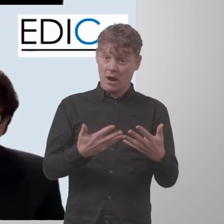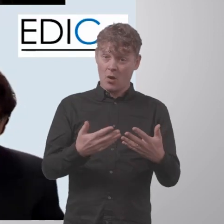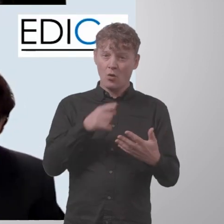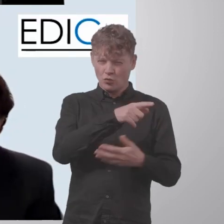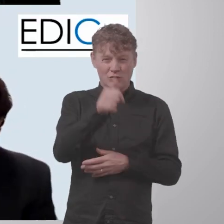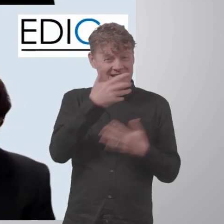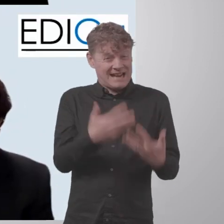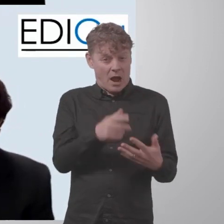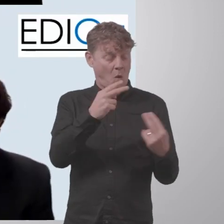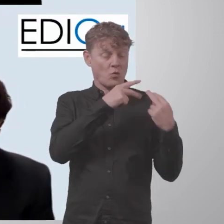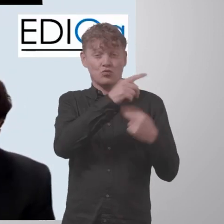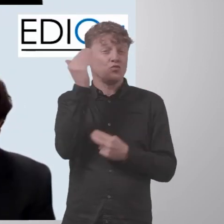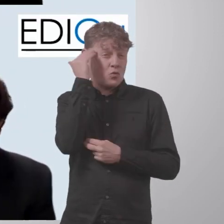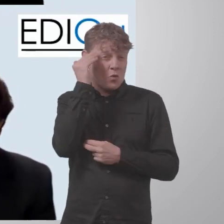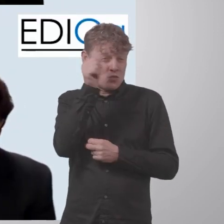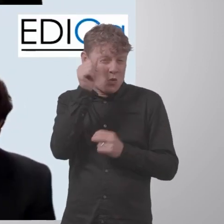researching?